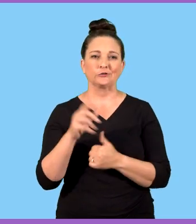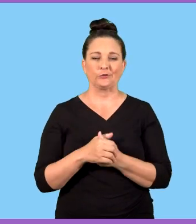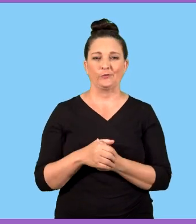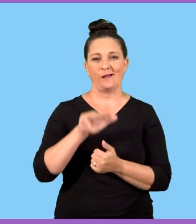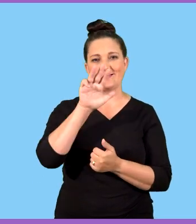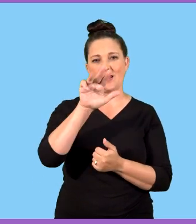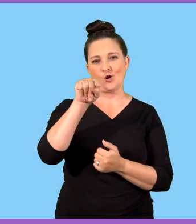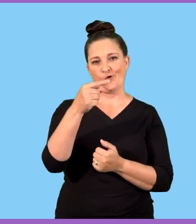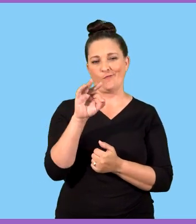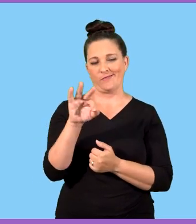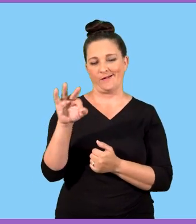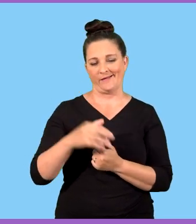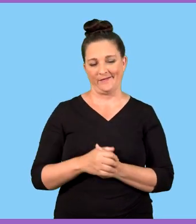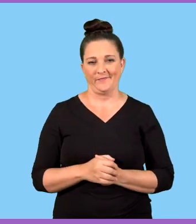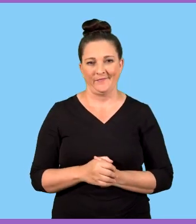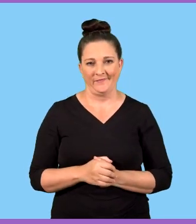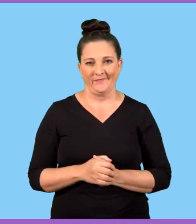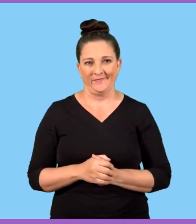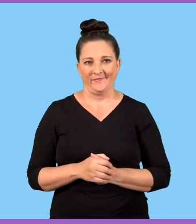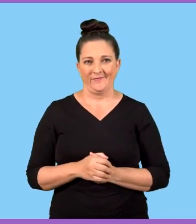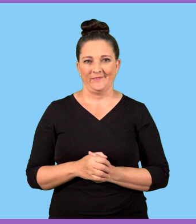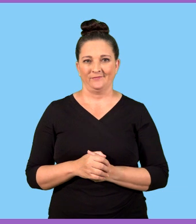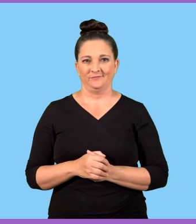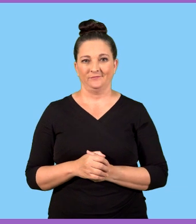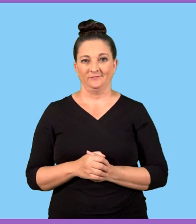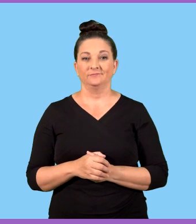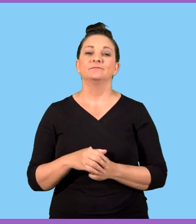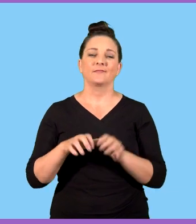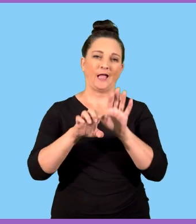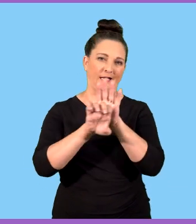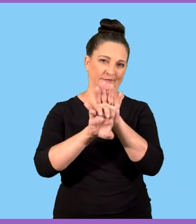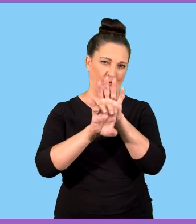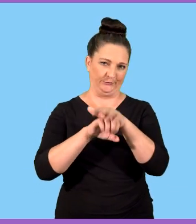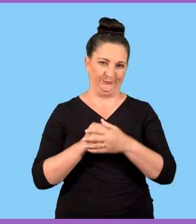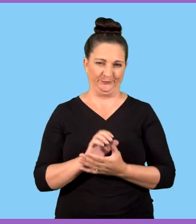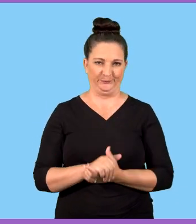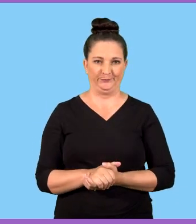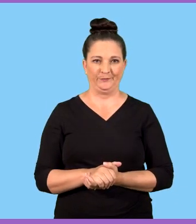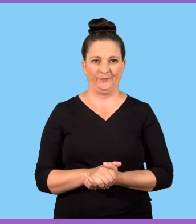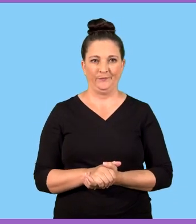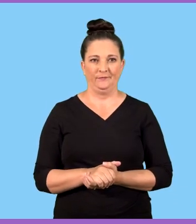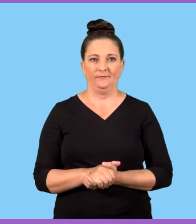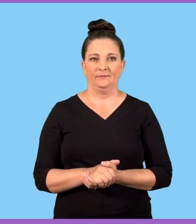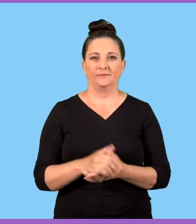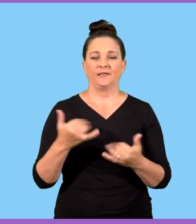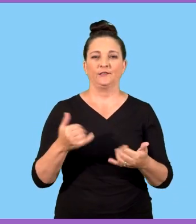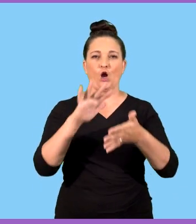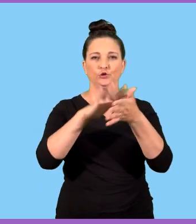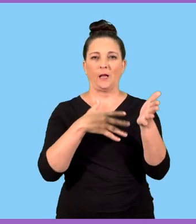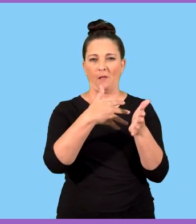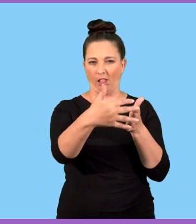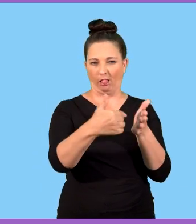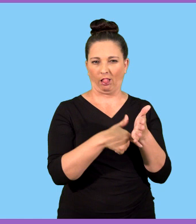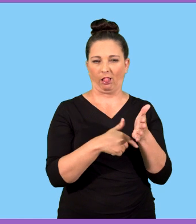of 9,33. All right. Let's do an example. The frequency table